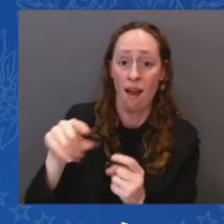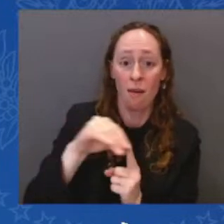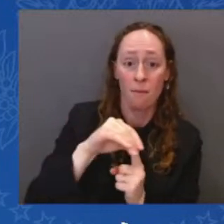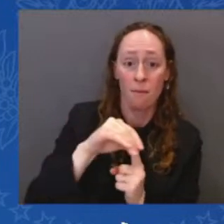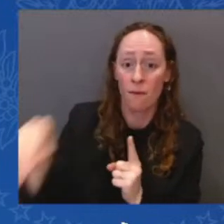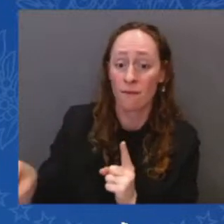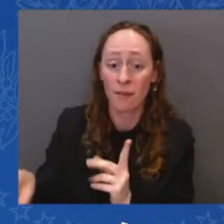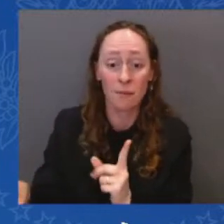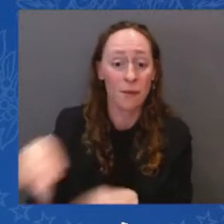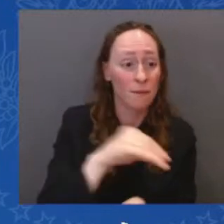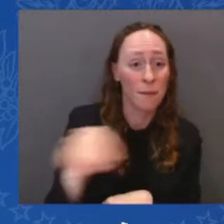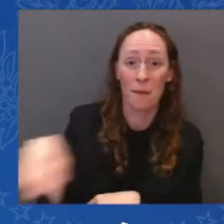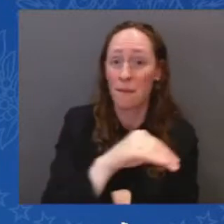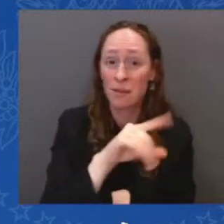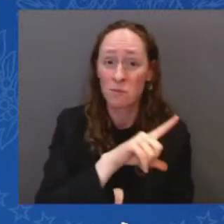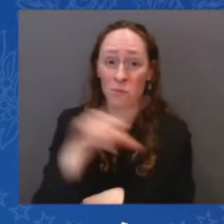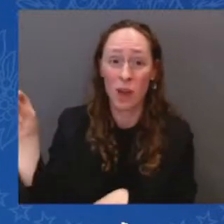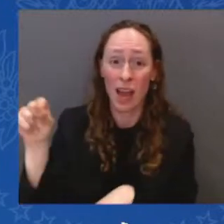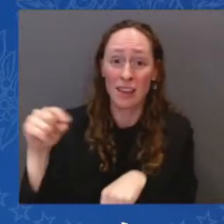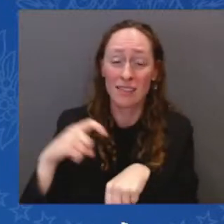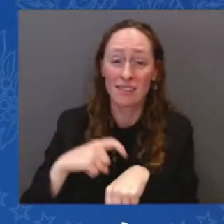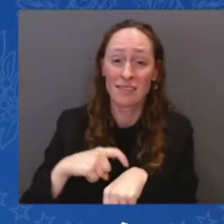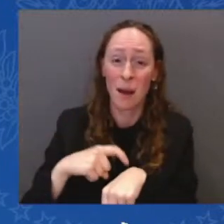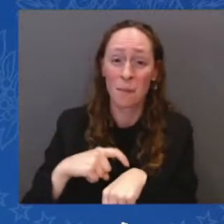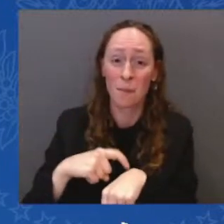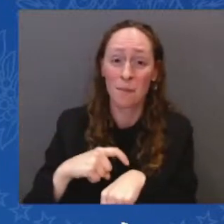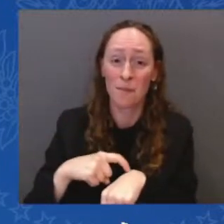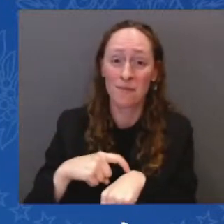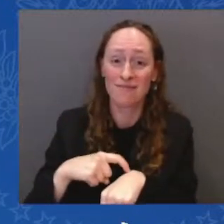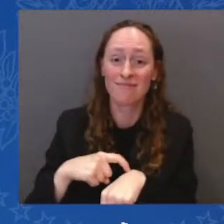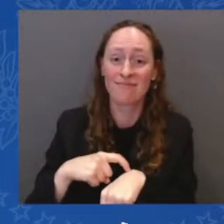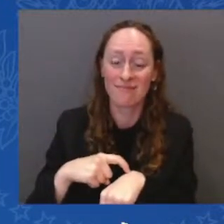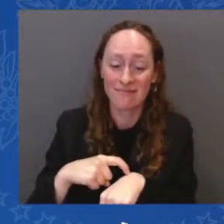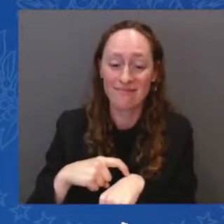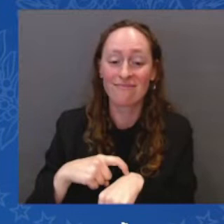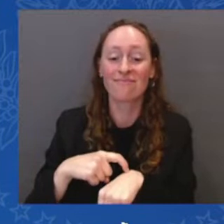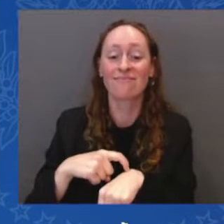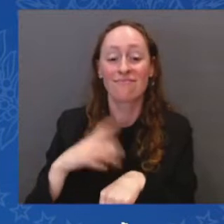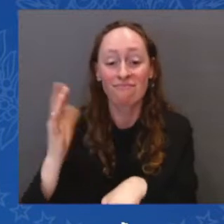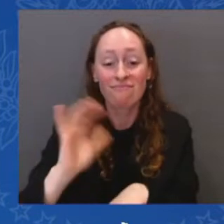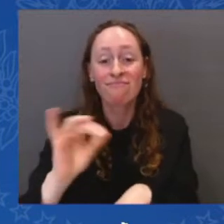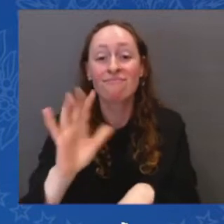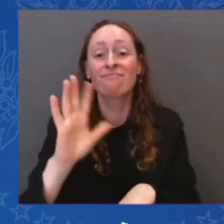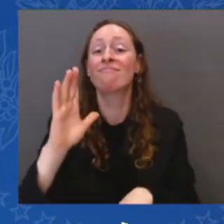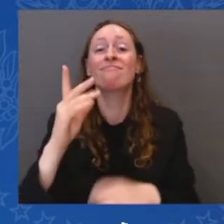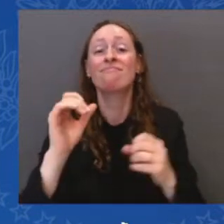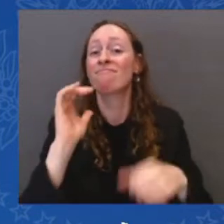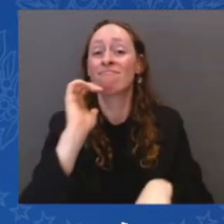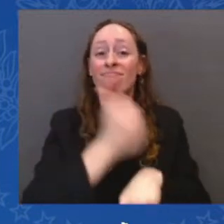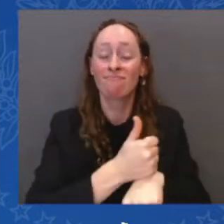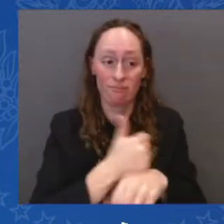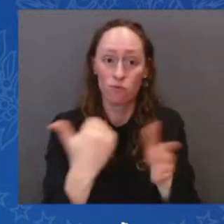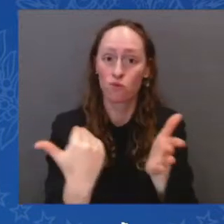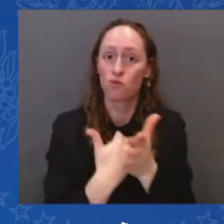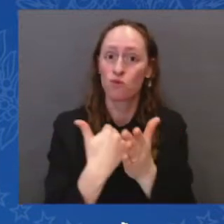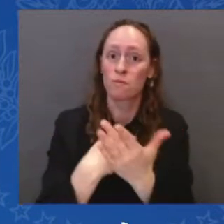DoD's exceptional family member program so that more families with special needs can get better resources and